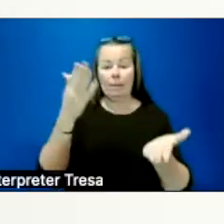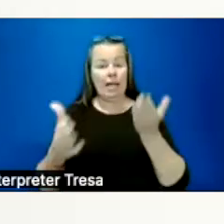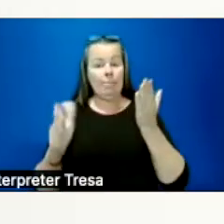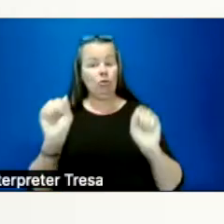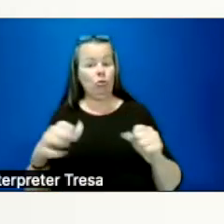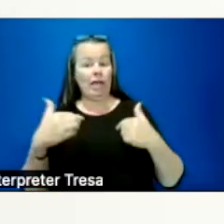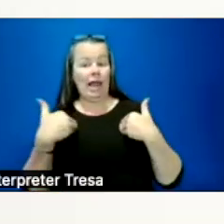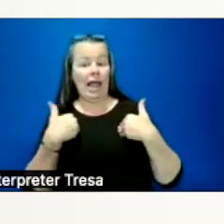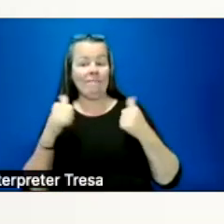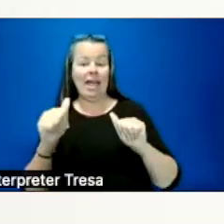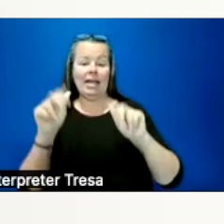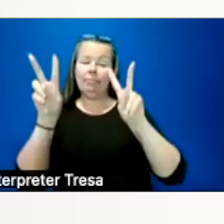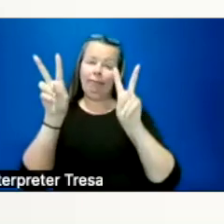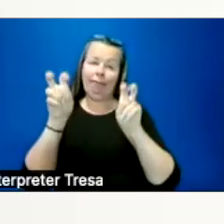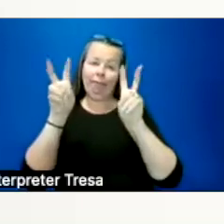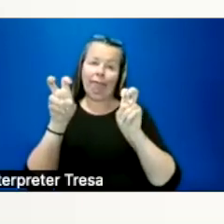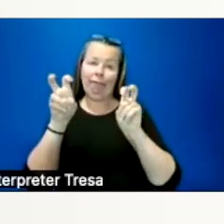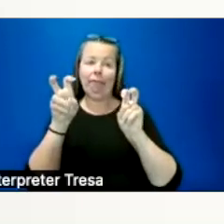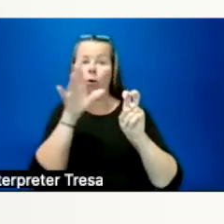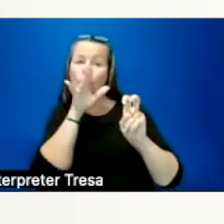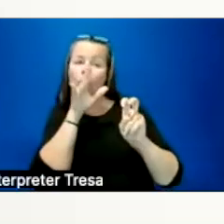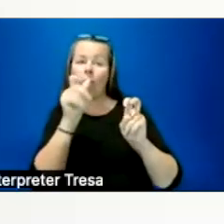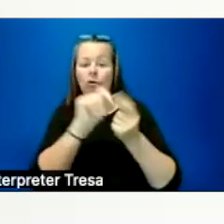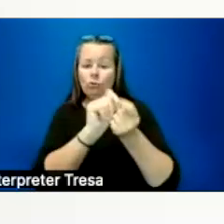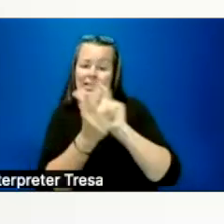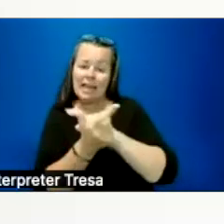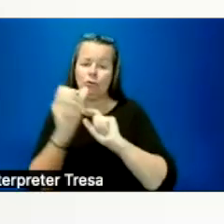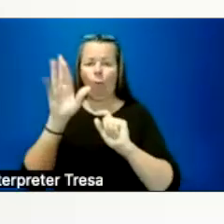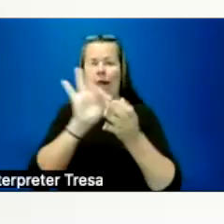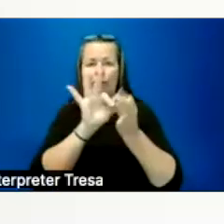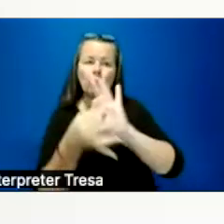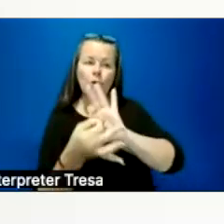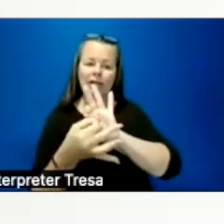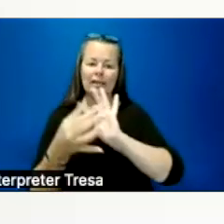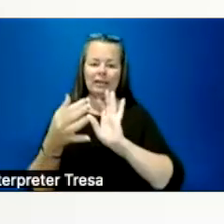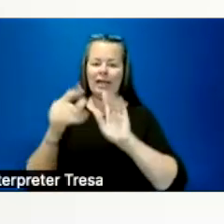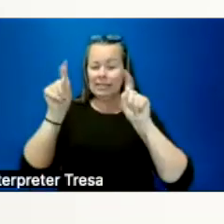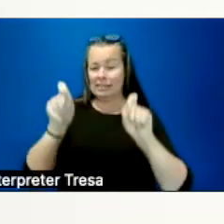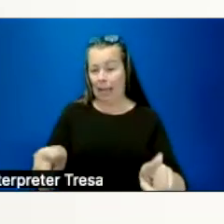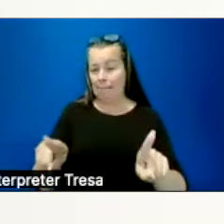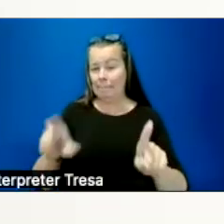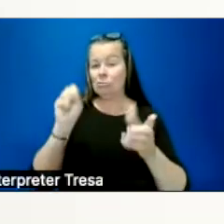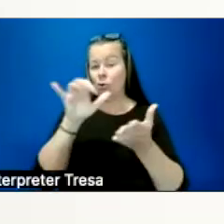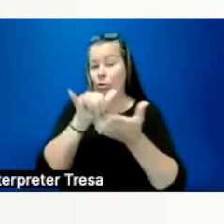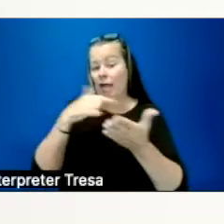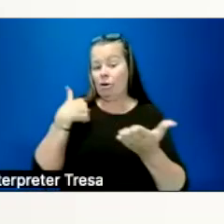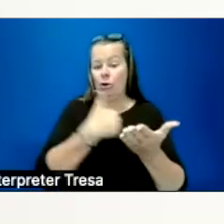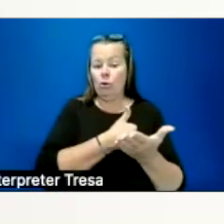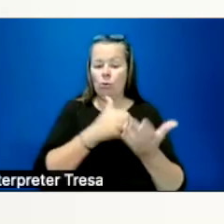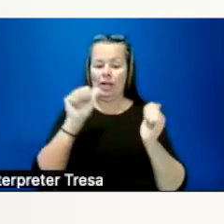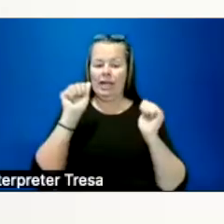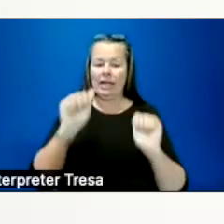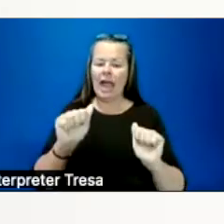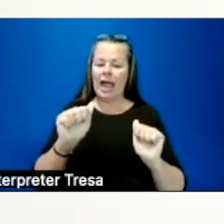have like a oral or translated or interpreted exam, so that we can judge, okay, this person knows about the